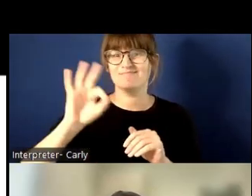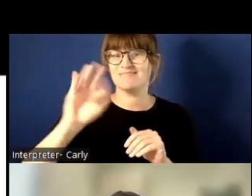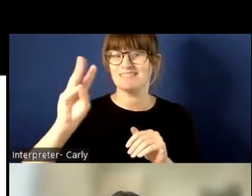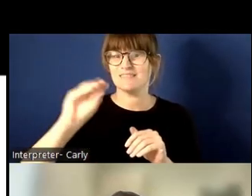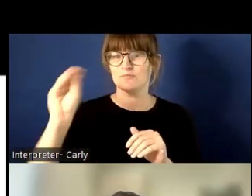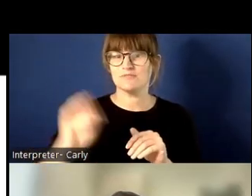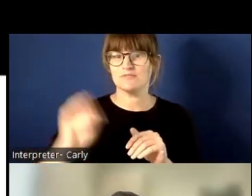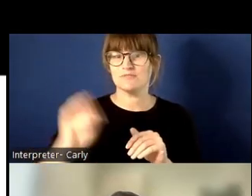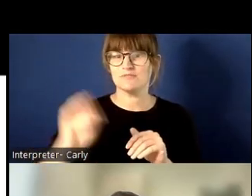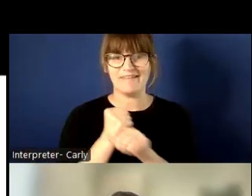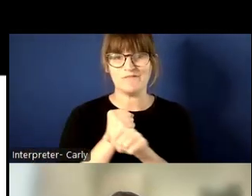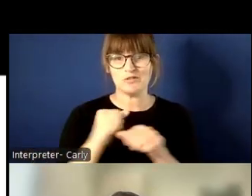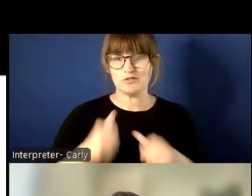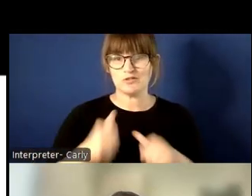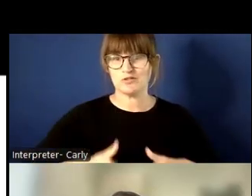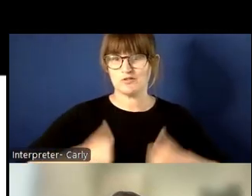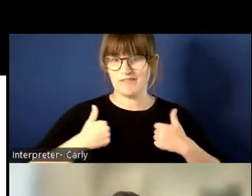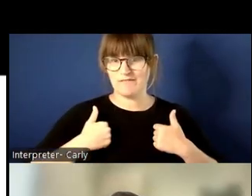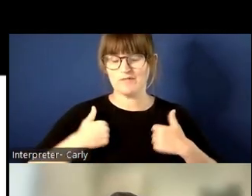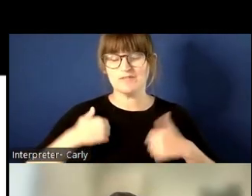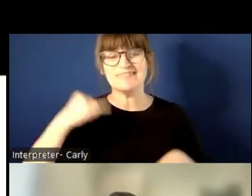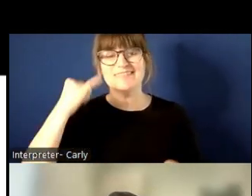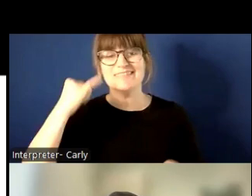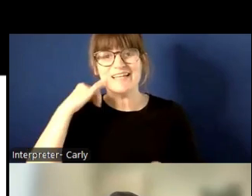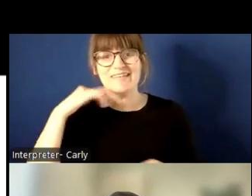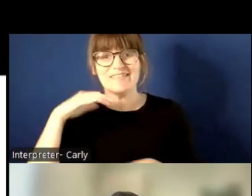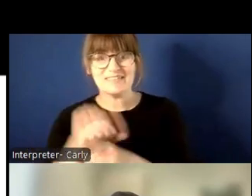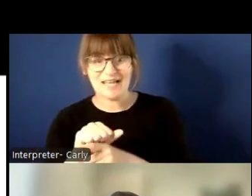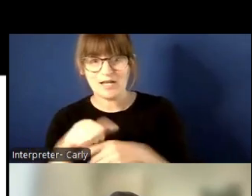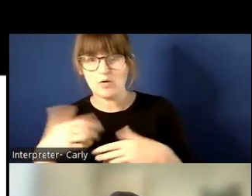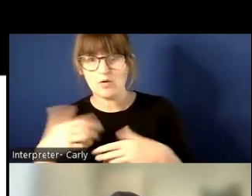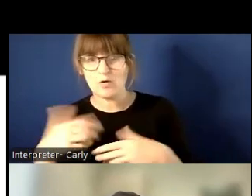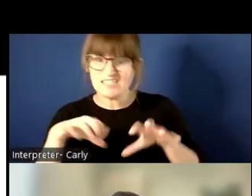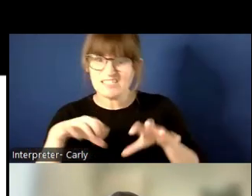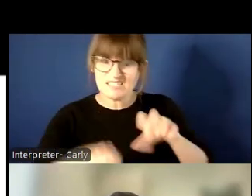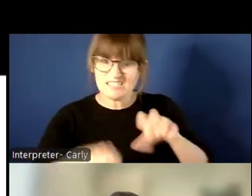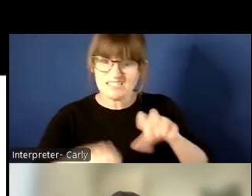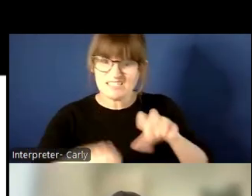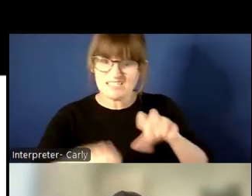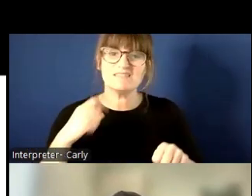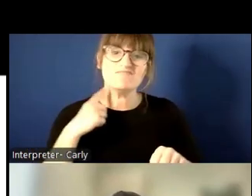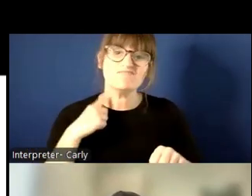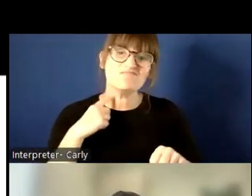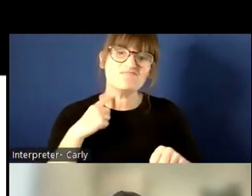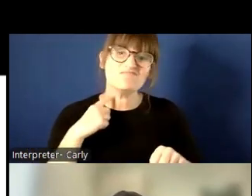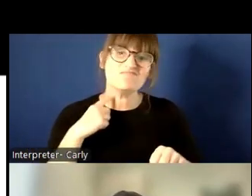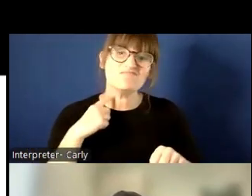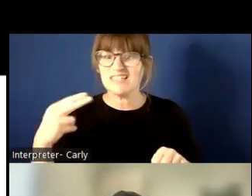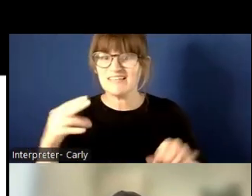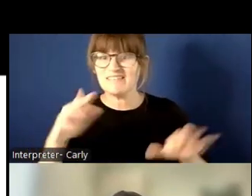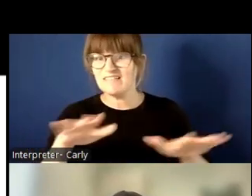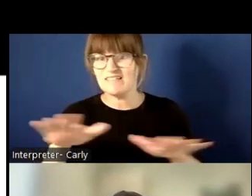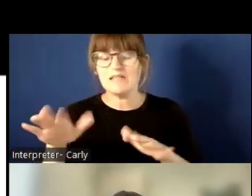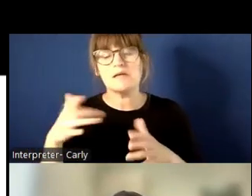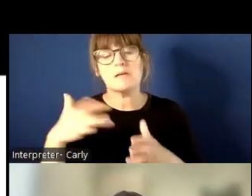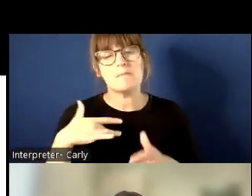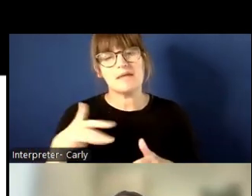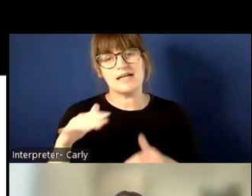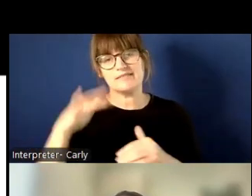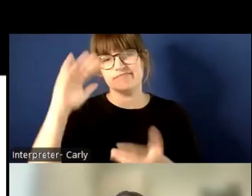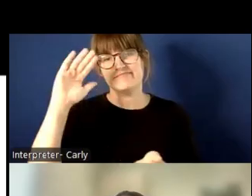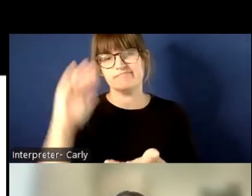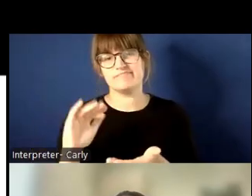rate. When we catch melanoma, when it's invaded locally, invaded the lymph nodes, some studies say about a 73% 5-year survival